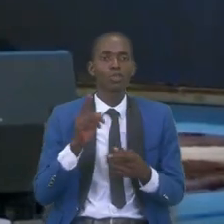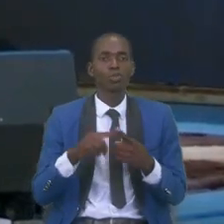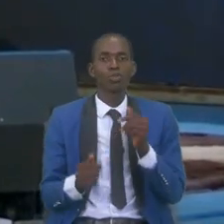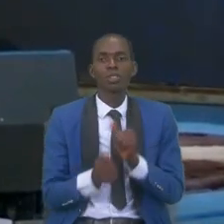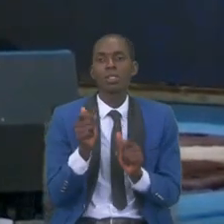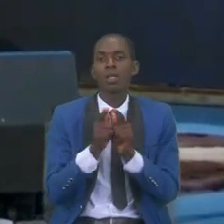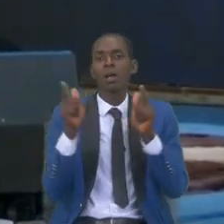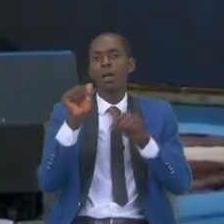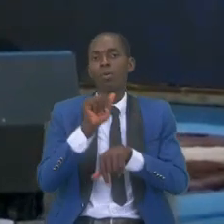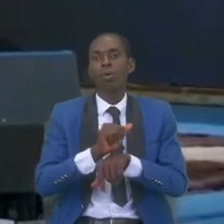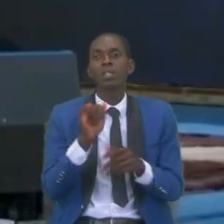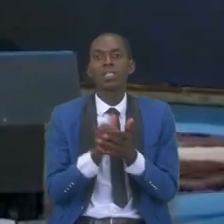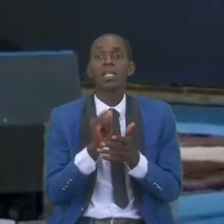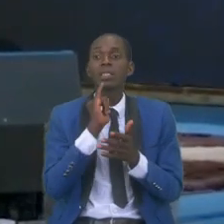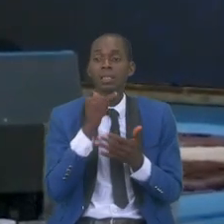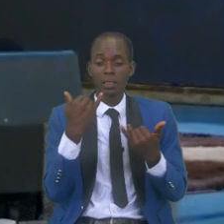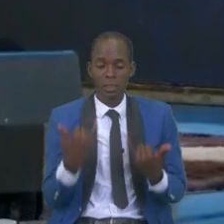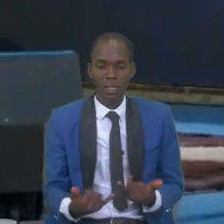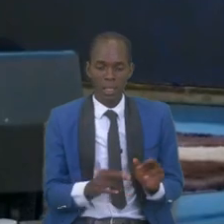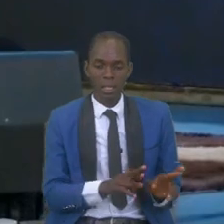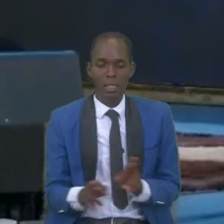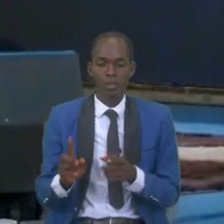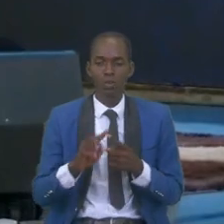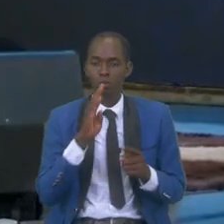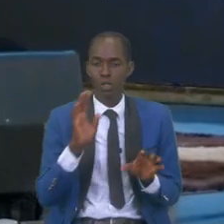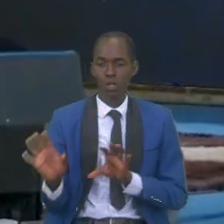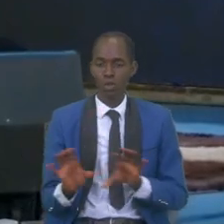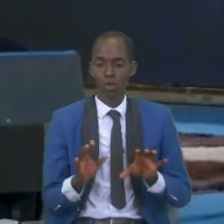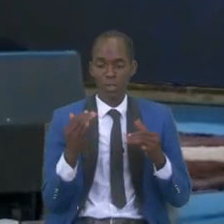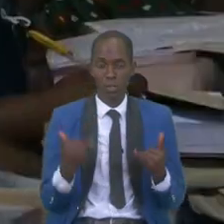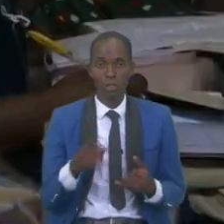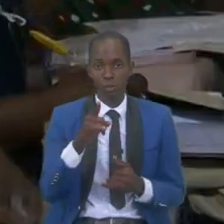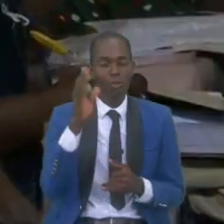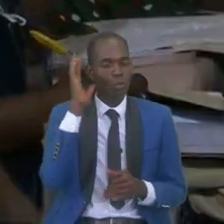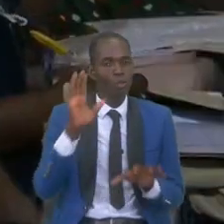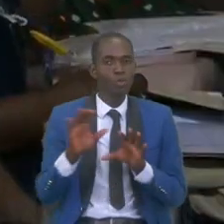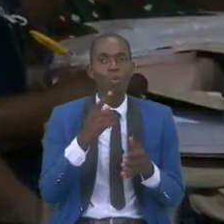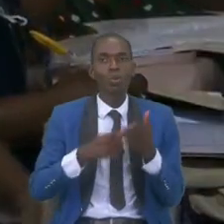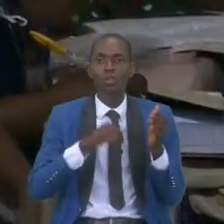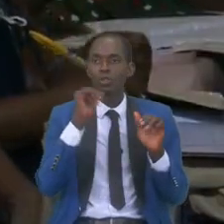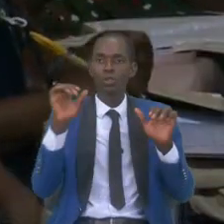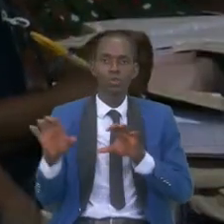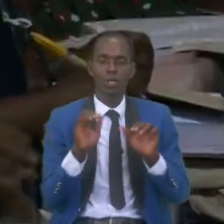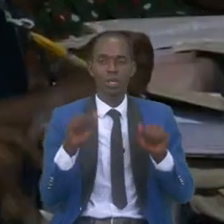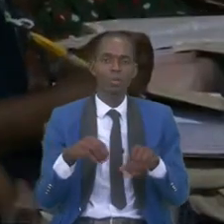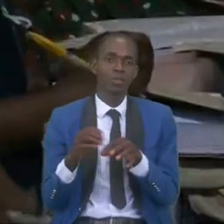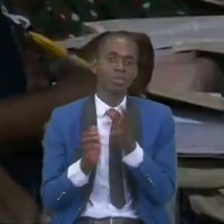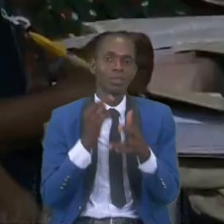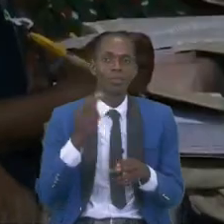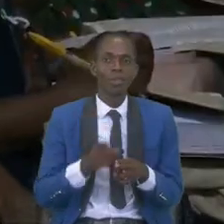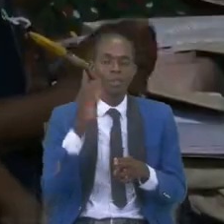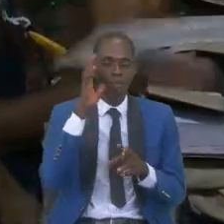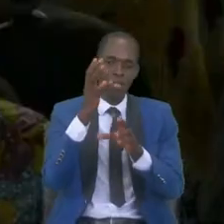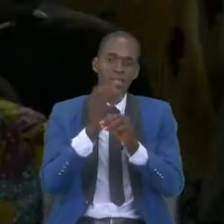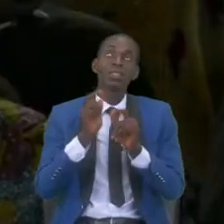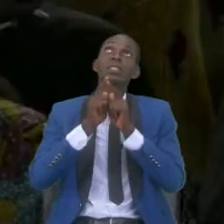is available to be done now. You will do the undoable. and you achieve the incredible in